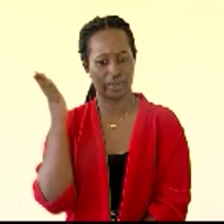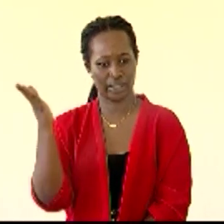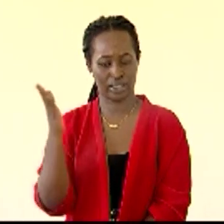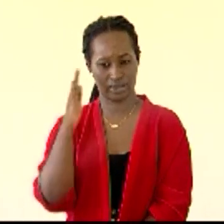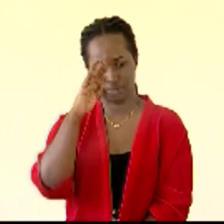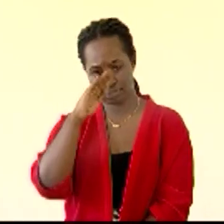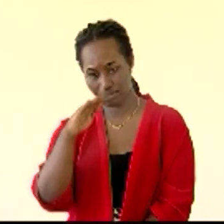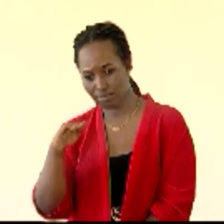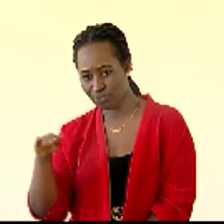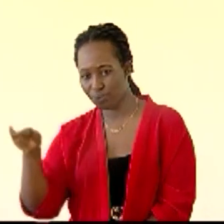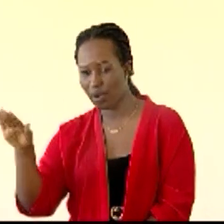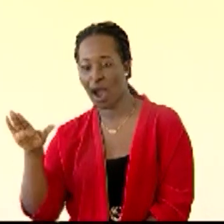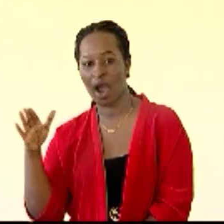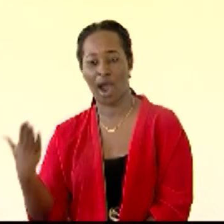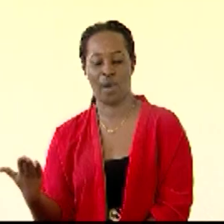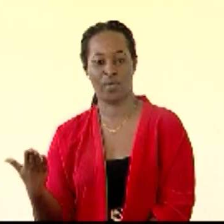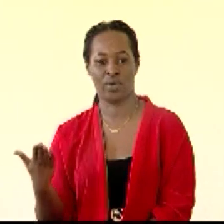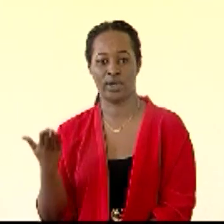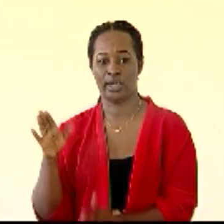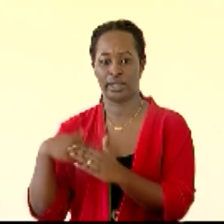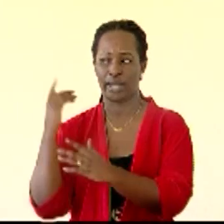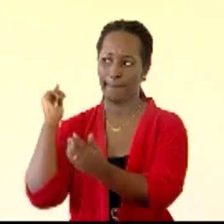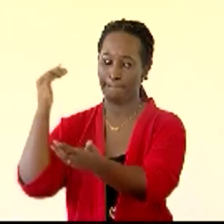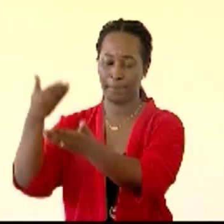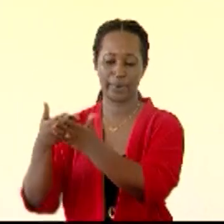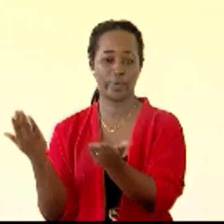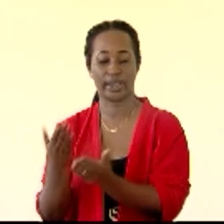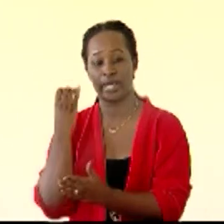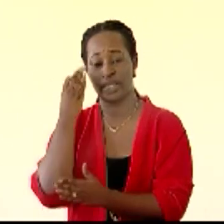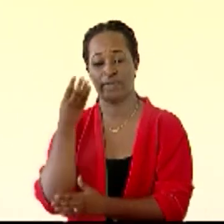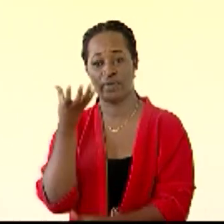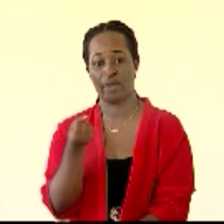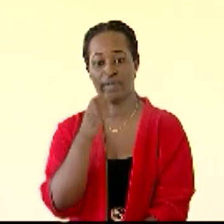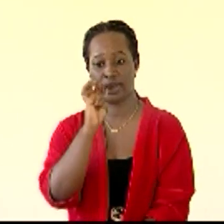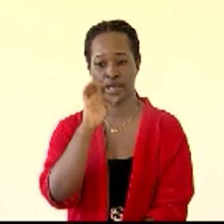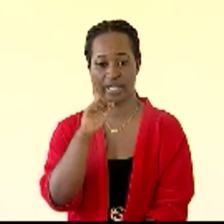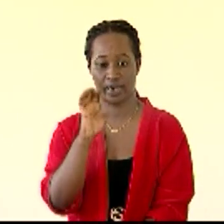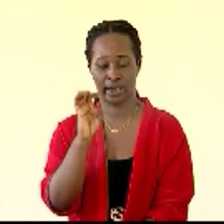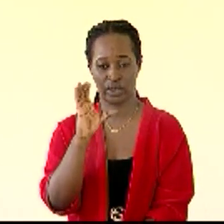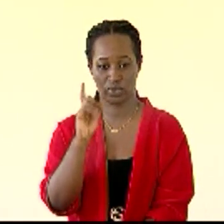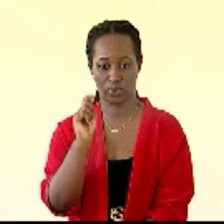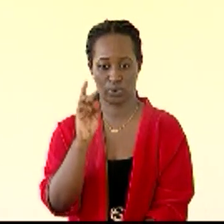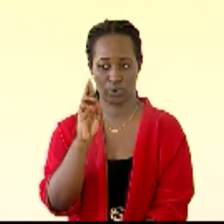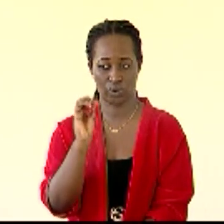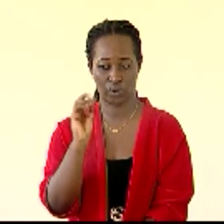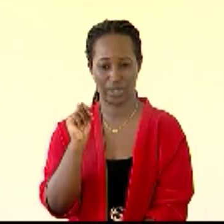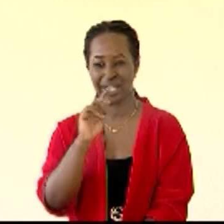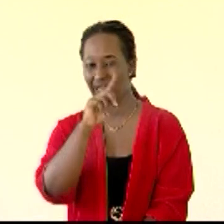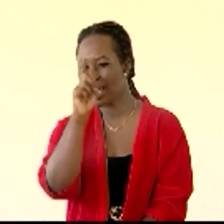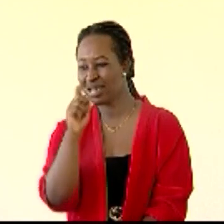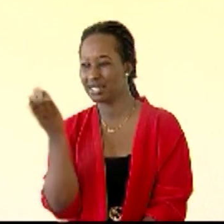how it flows, whether it actually returns. That if we lose an electron here, does it come back? So if it doesn't, then that's what we look at